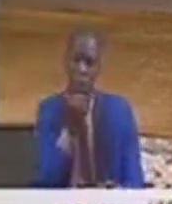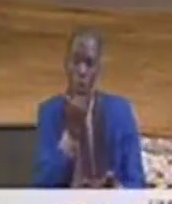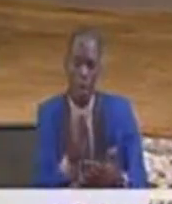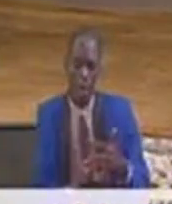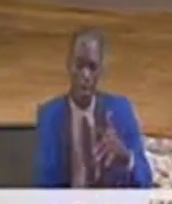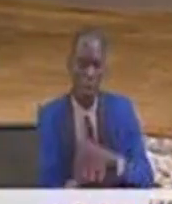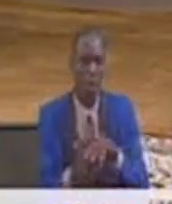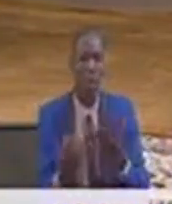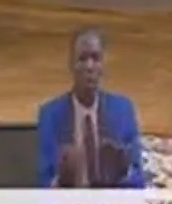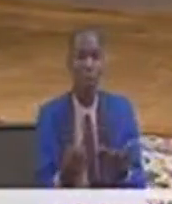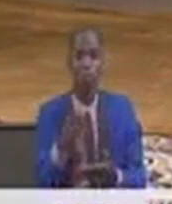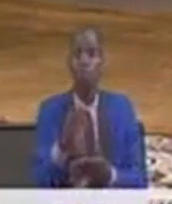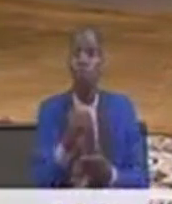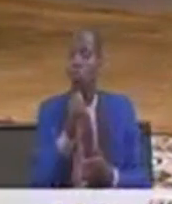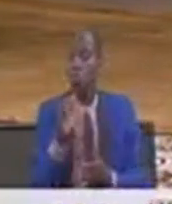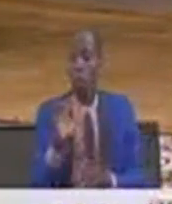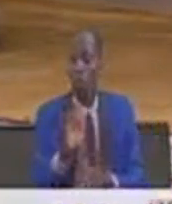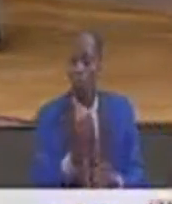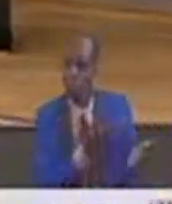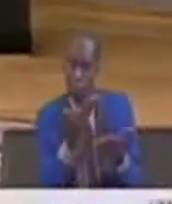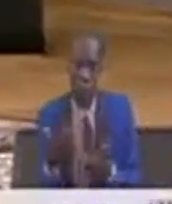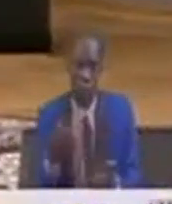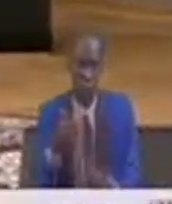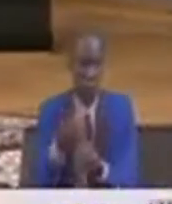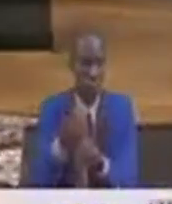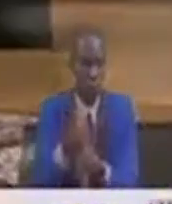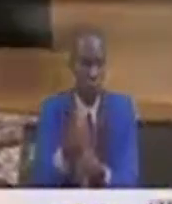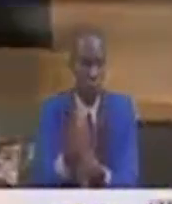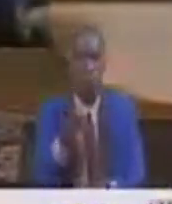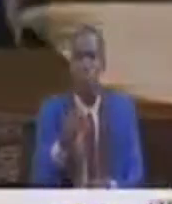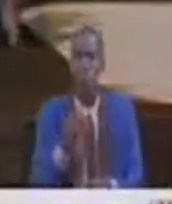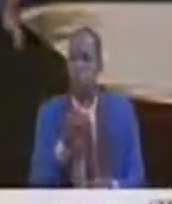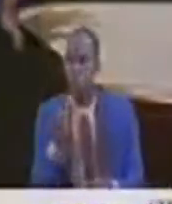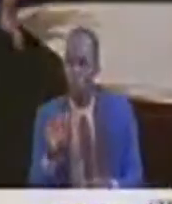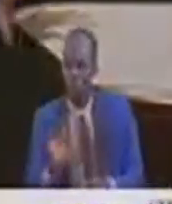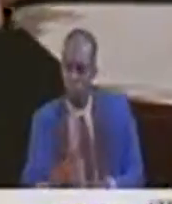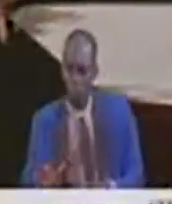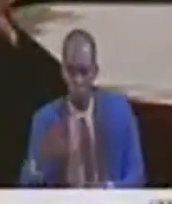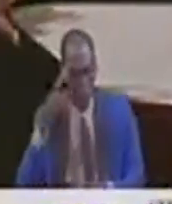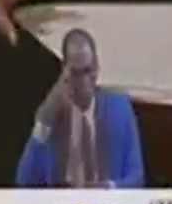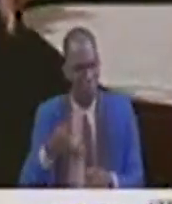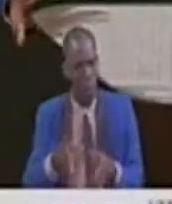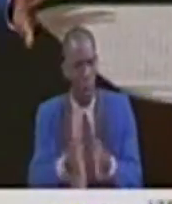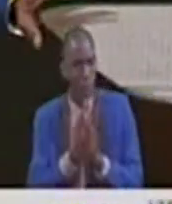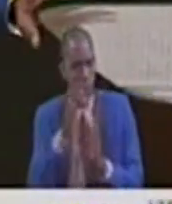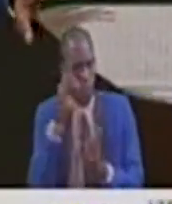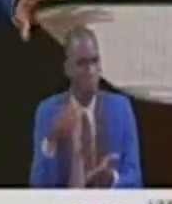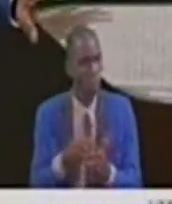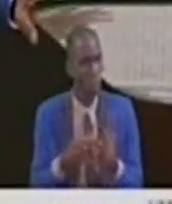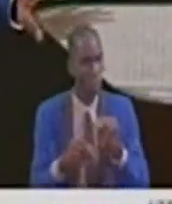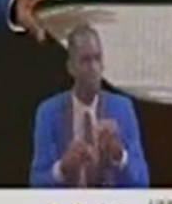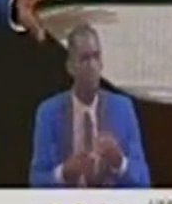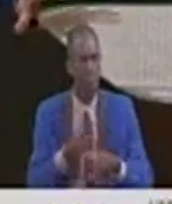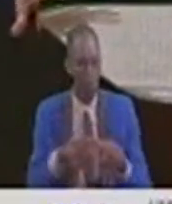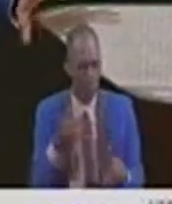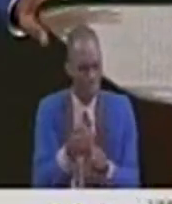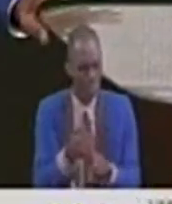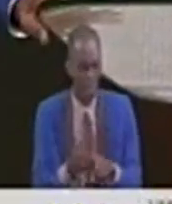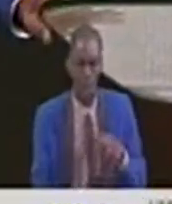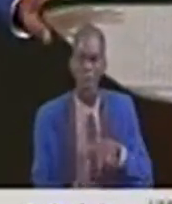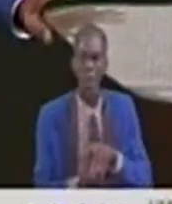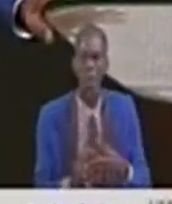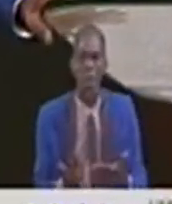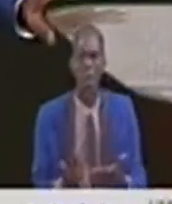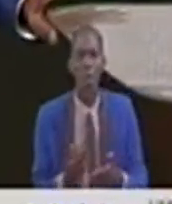bring that one up, but you appreciate that. You look at that, you gaze